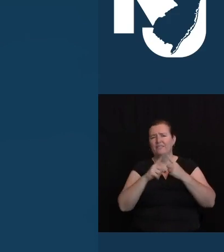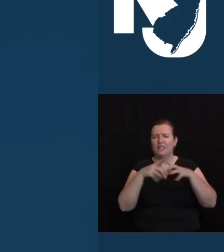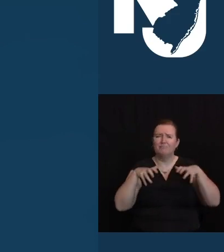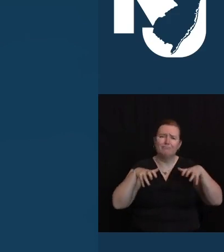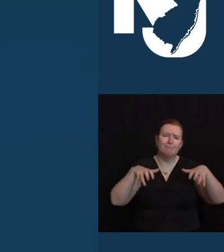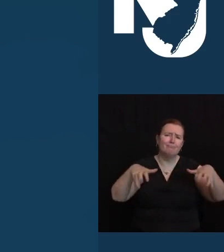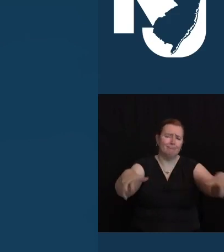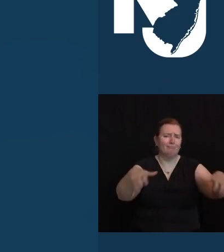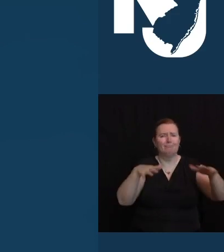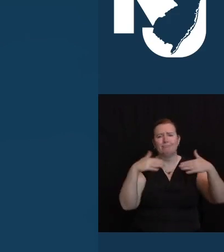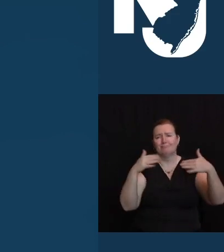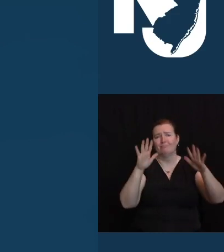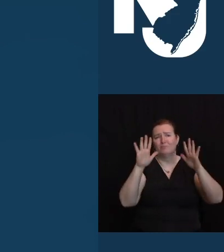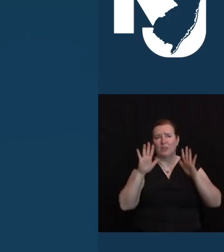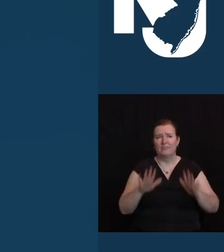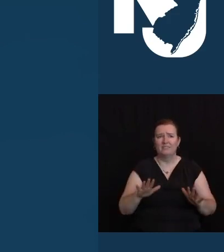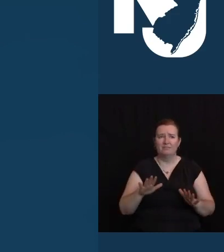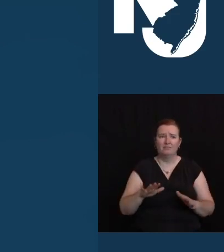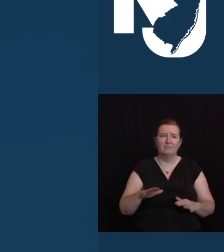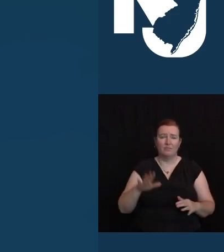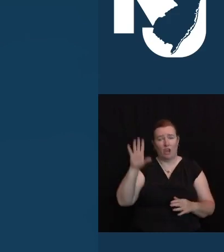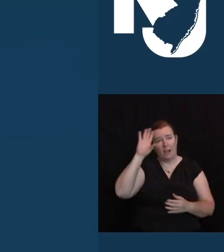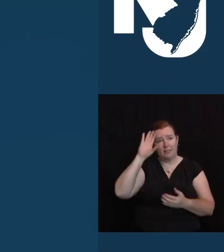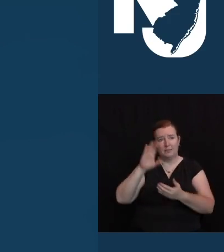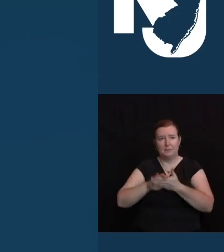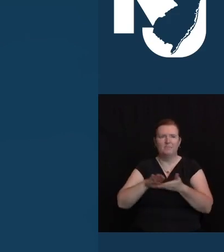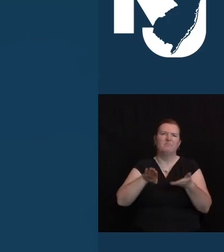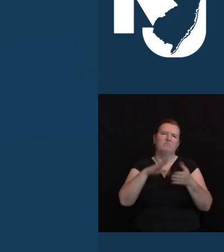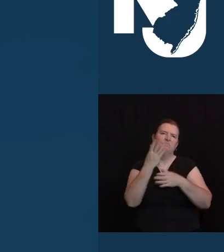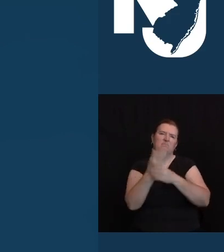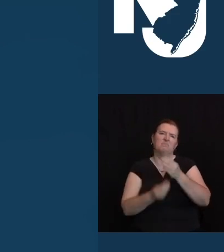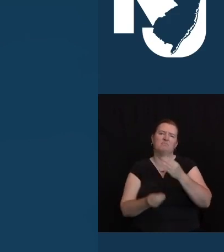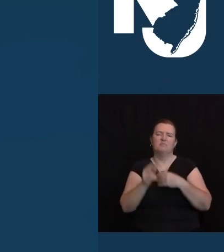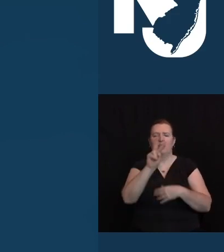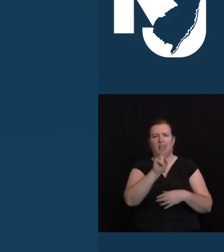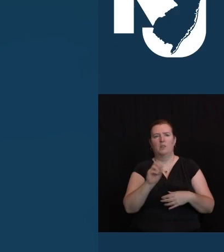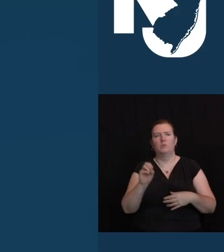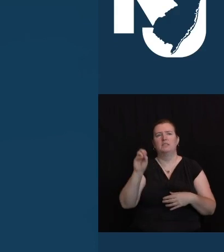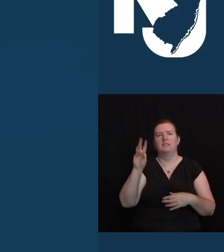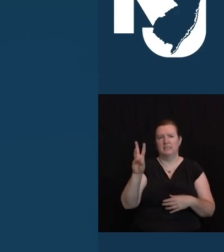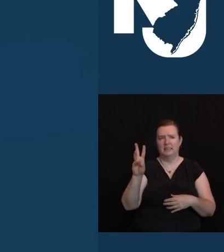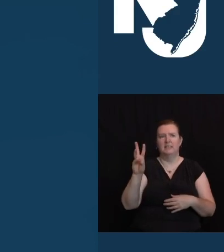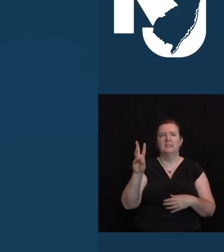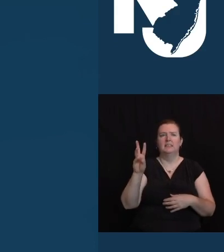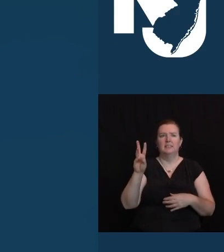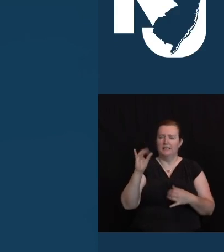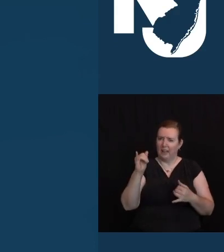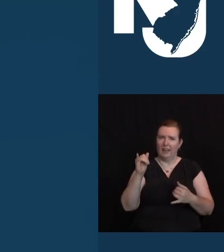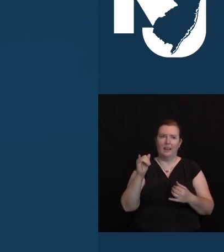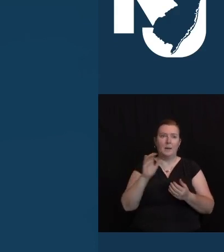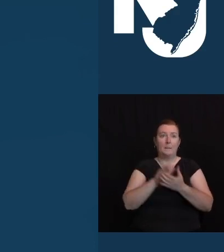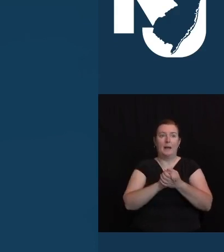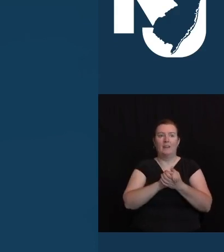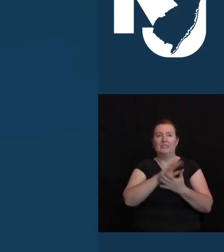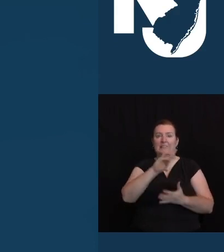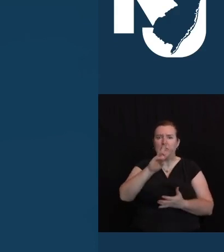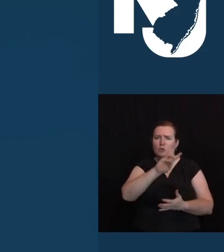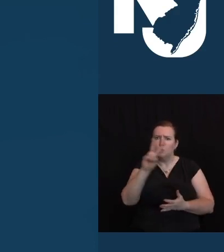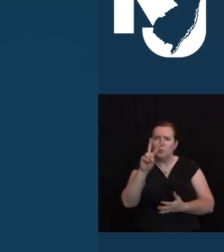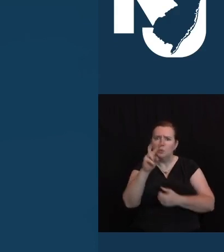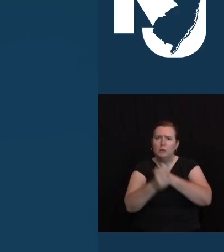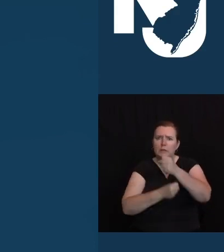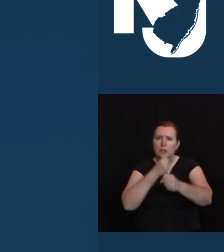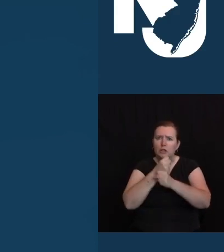is now reunited with Nicholas, who passed away in 2006 after 62 years of marriage. She